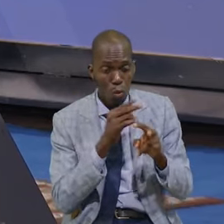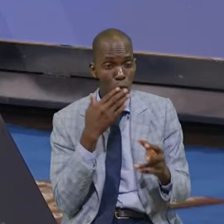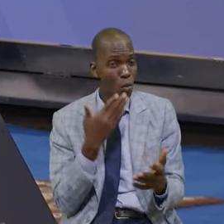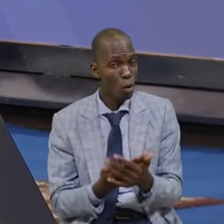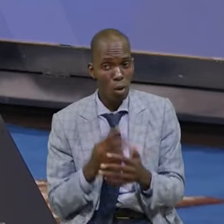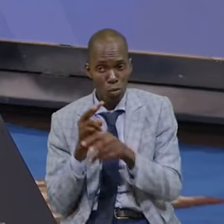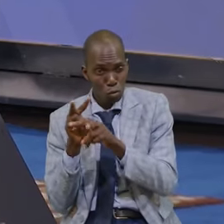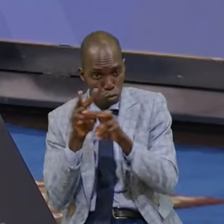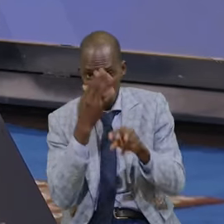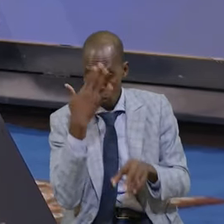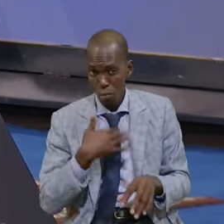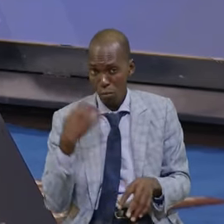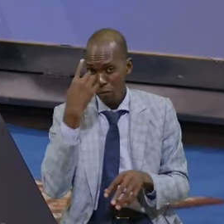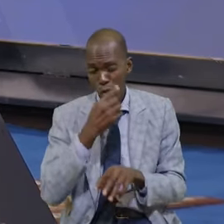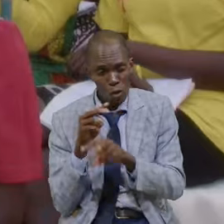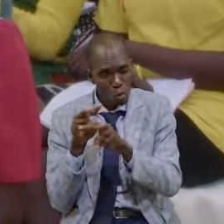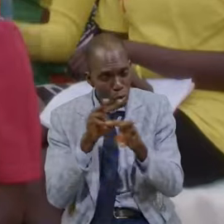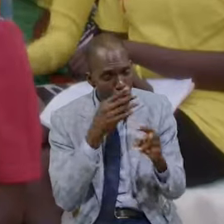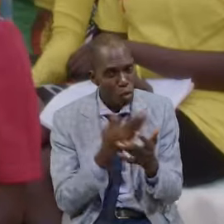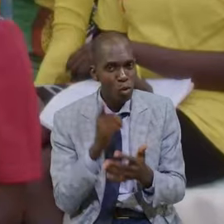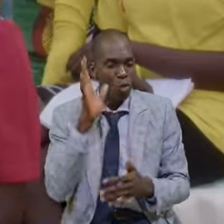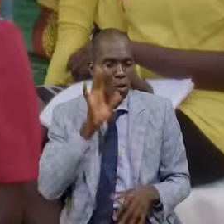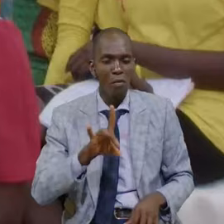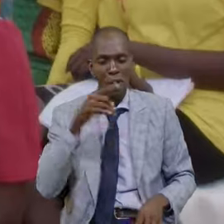look very well, you'll find me there.